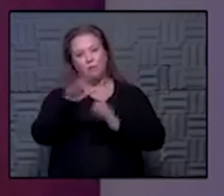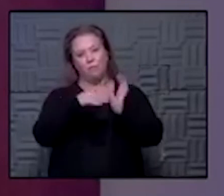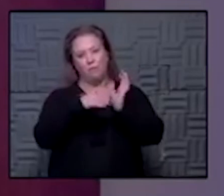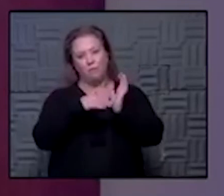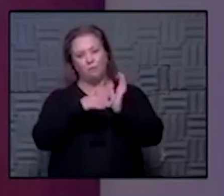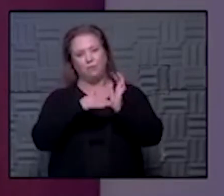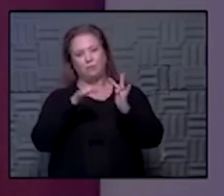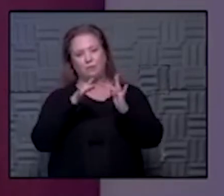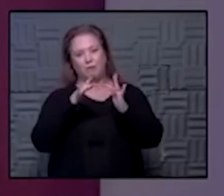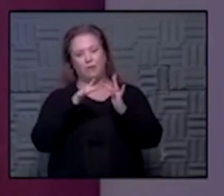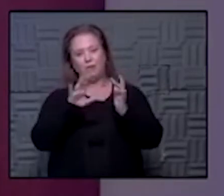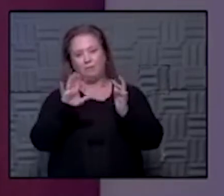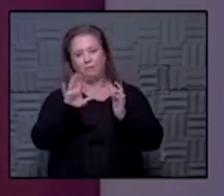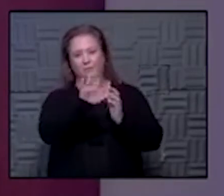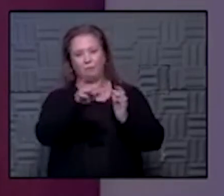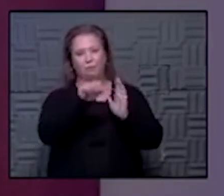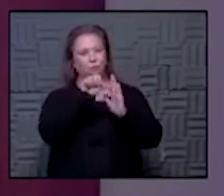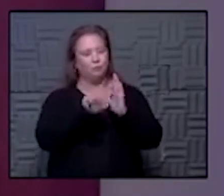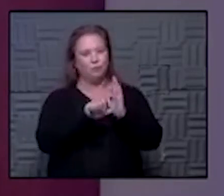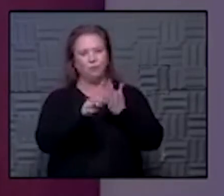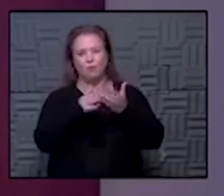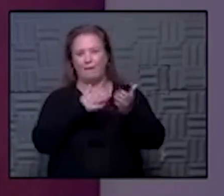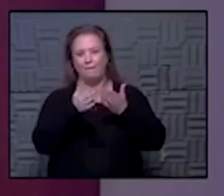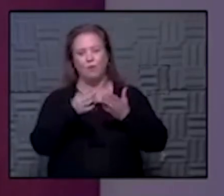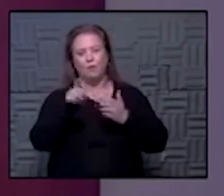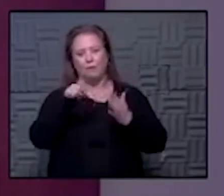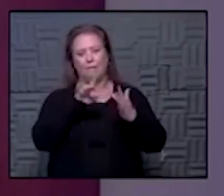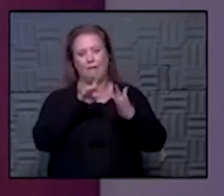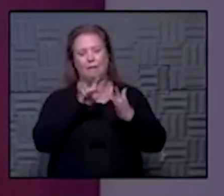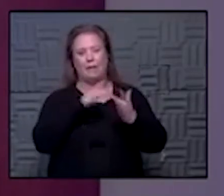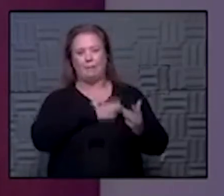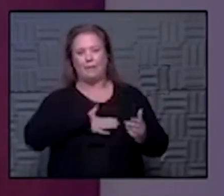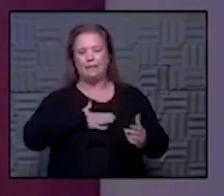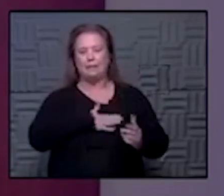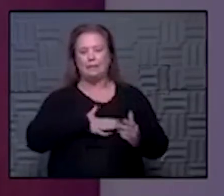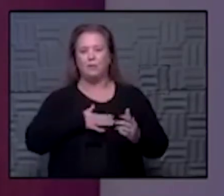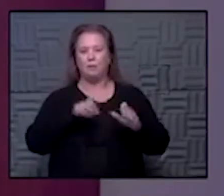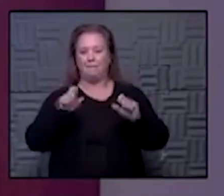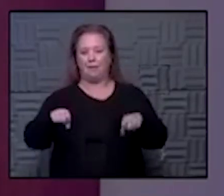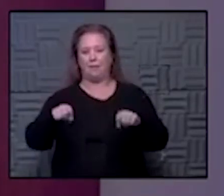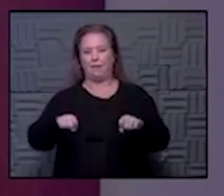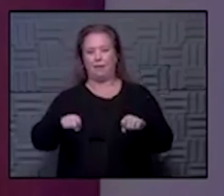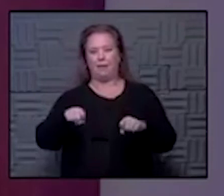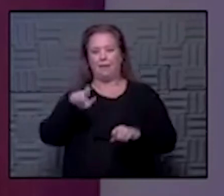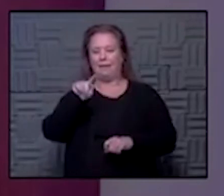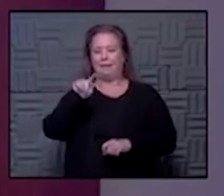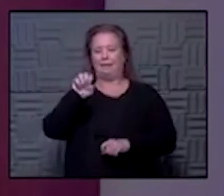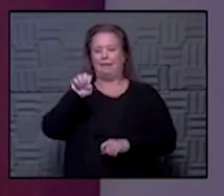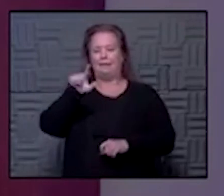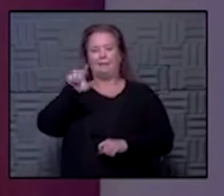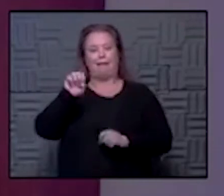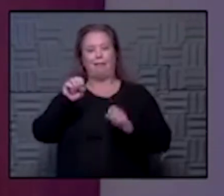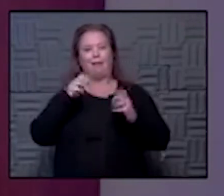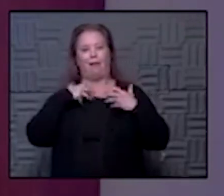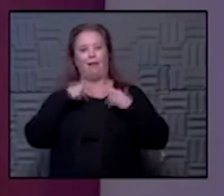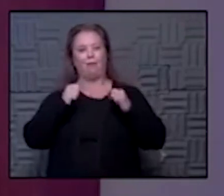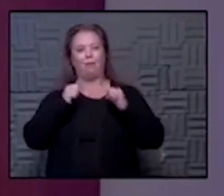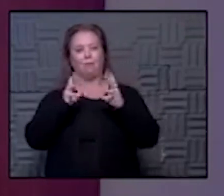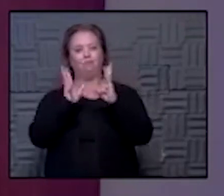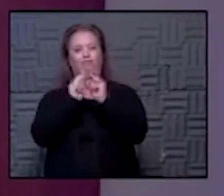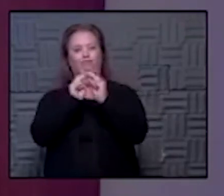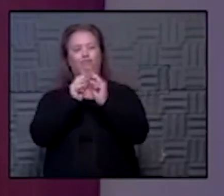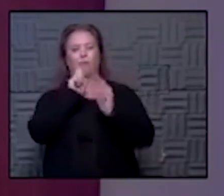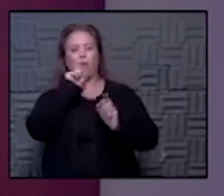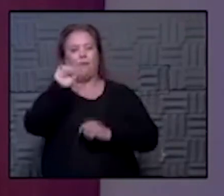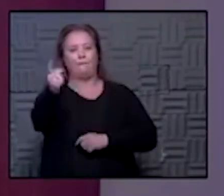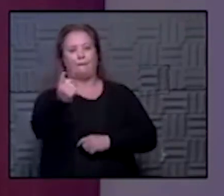doctors, your physicians, surgeons, whoever it might be. And we have the ability to do telehealth as well. So you don't necessarily have to come